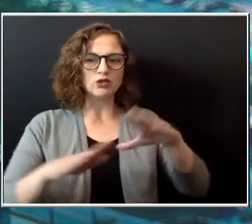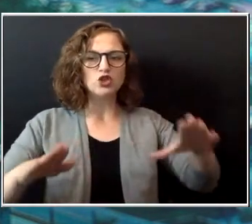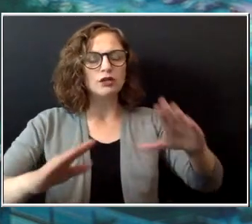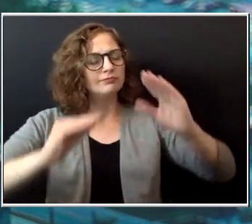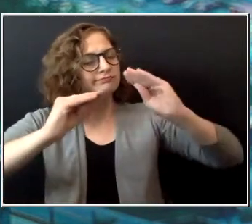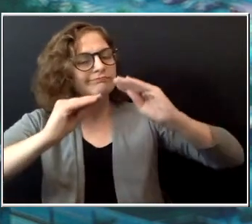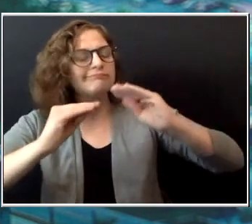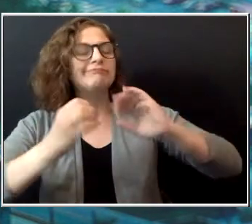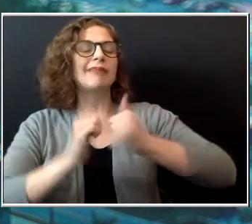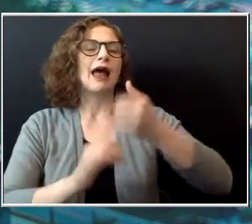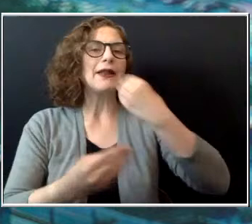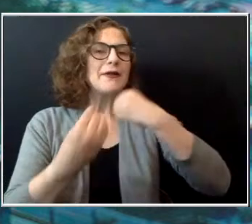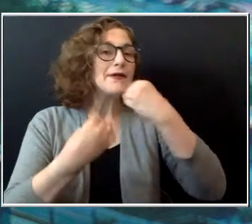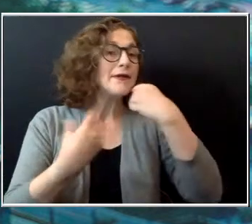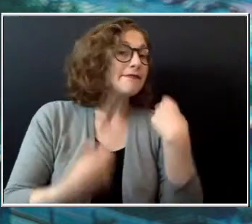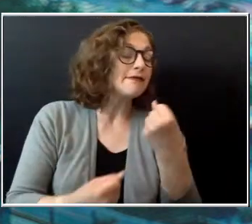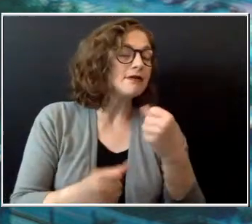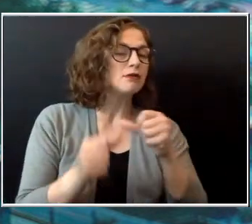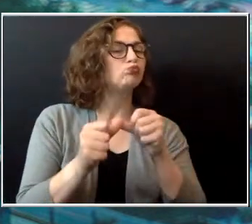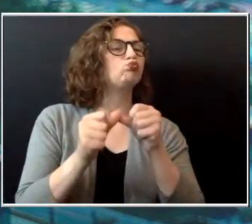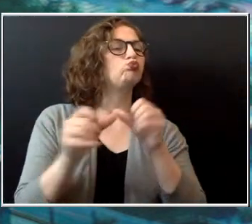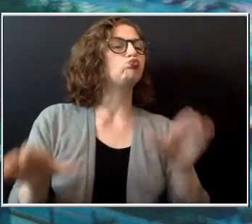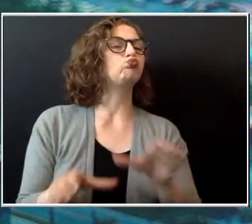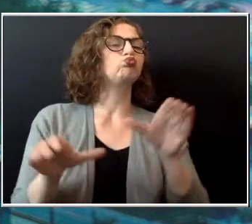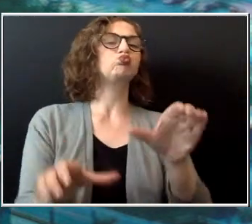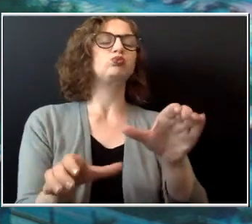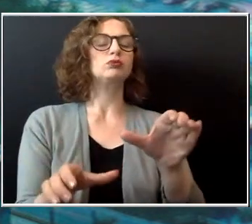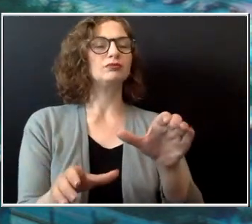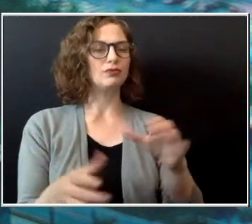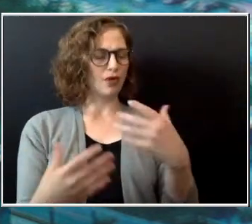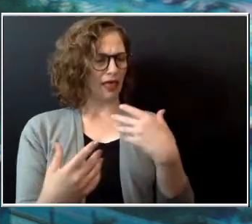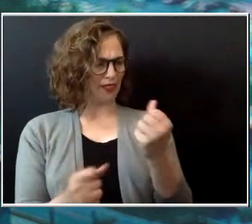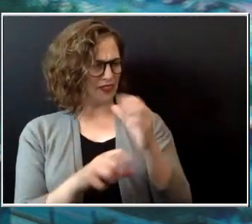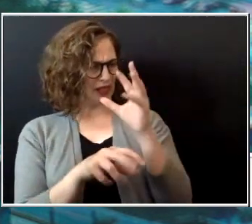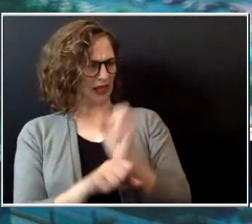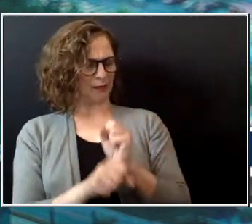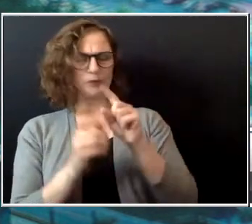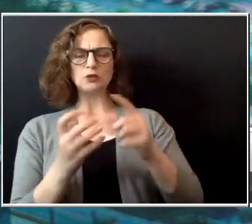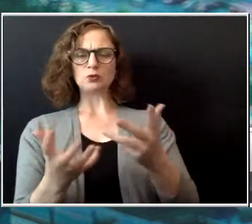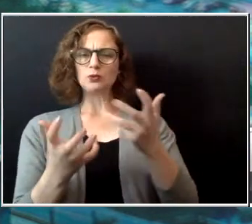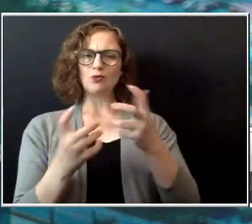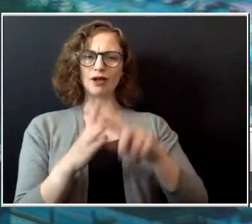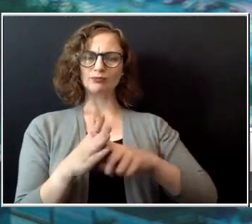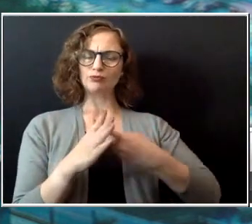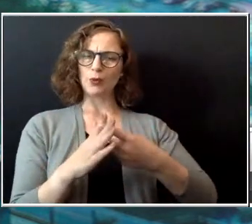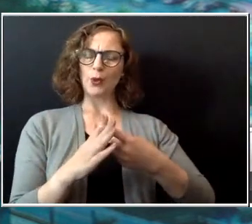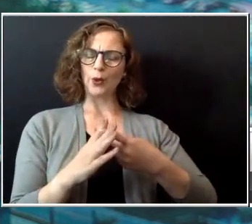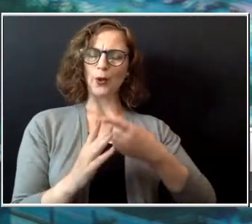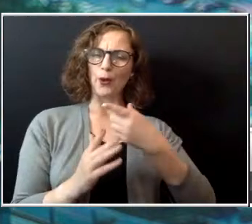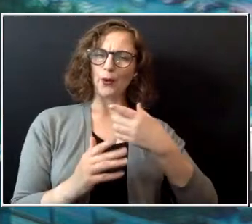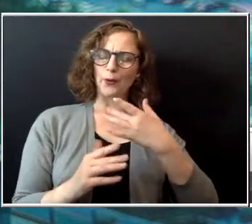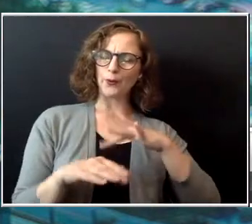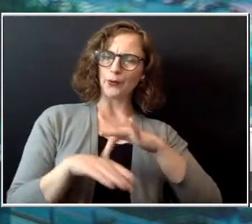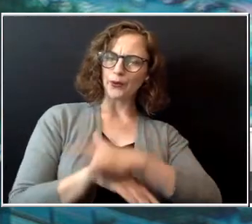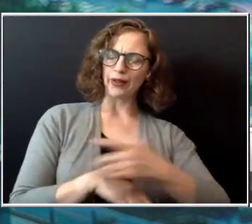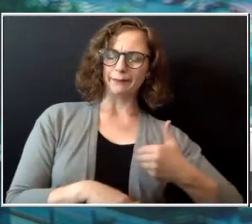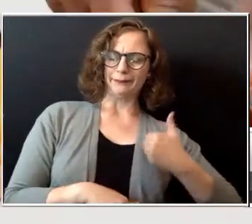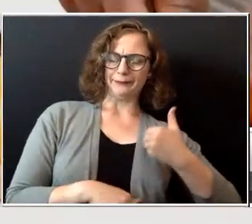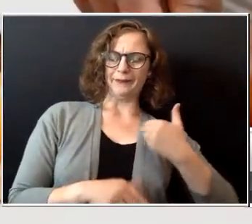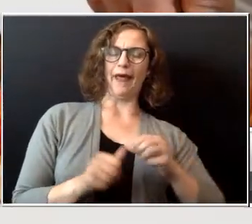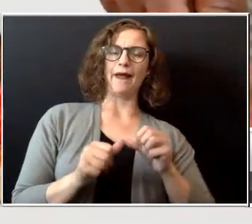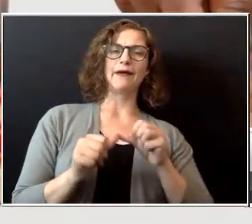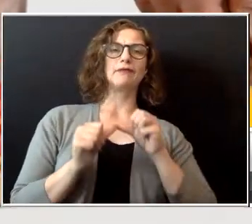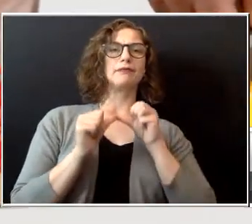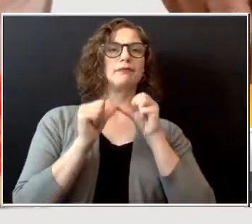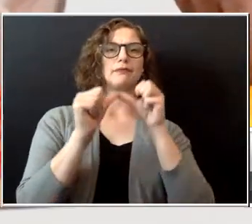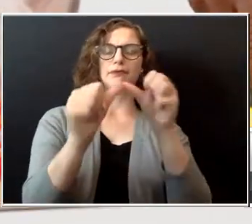healthy habits to start young and follow our children into adulthood. But why just teach our kids? Wouldn't it be better